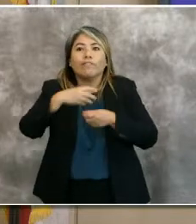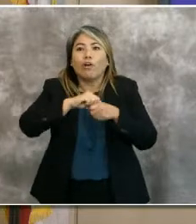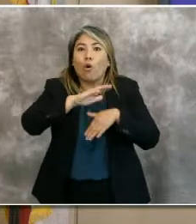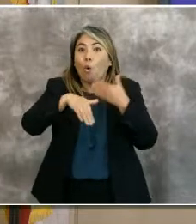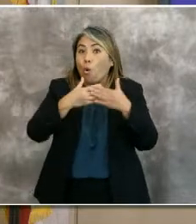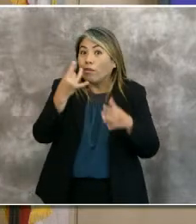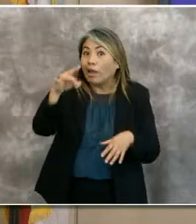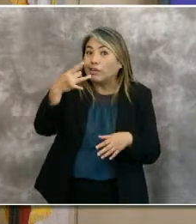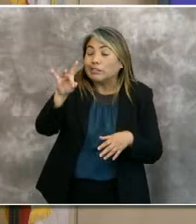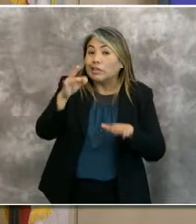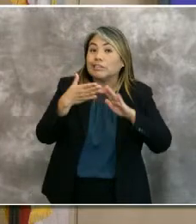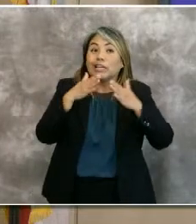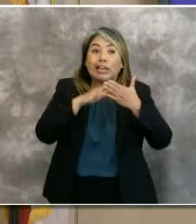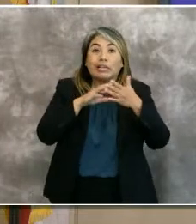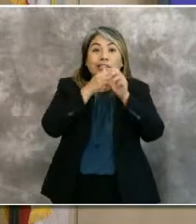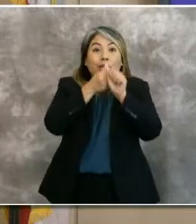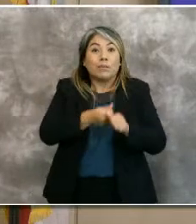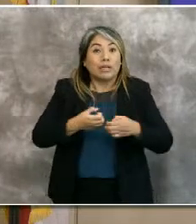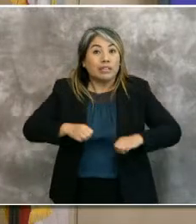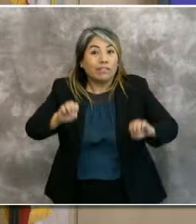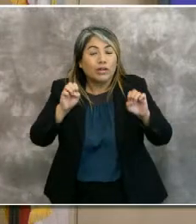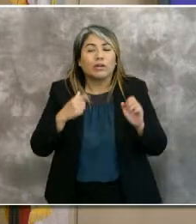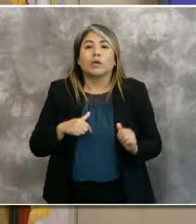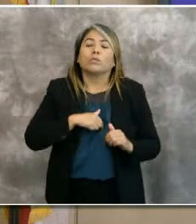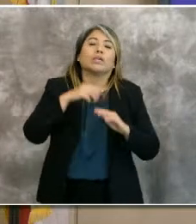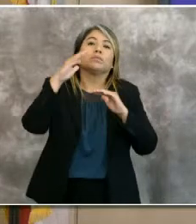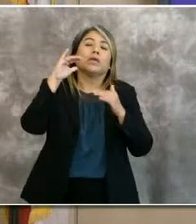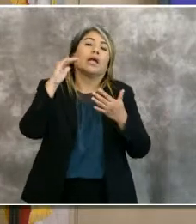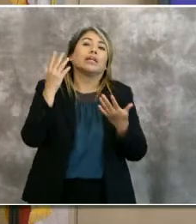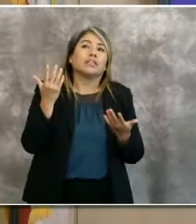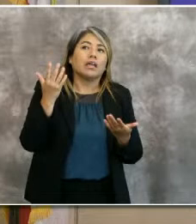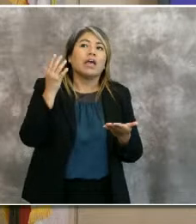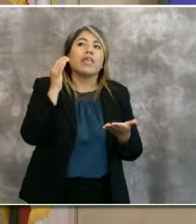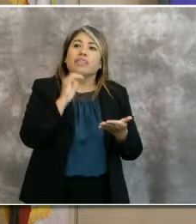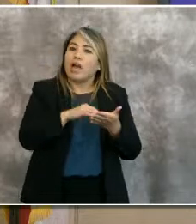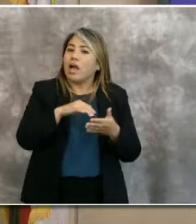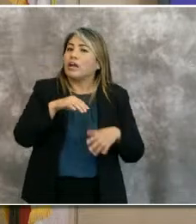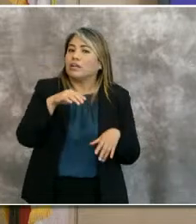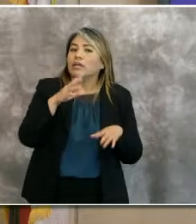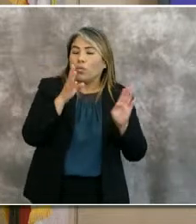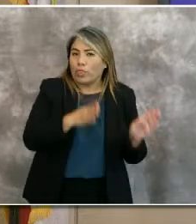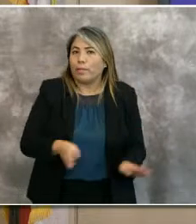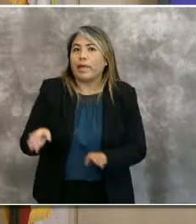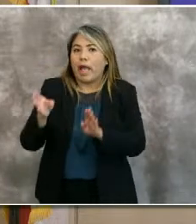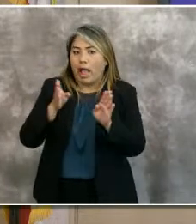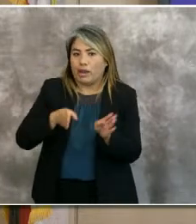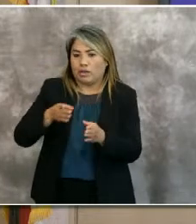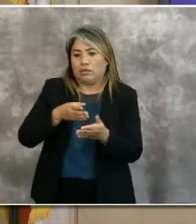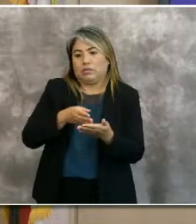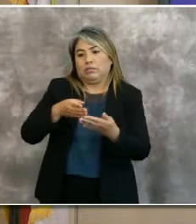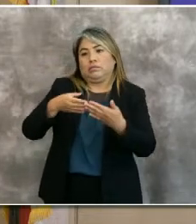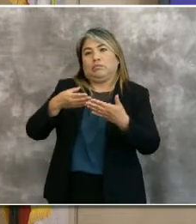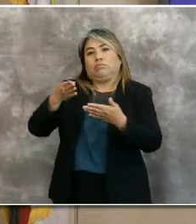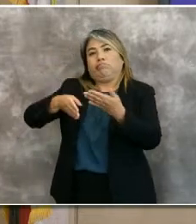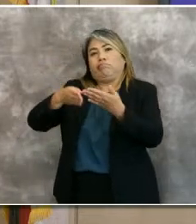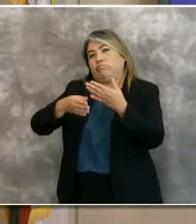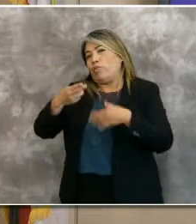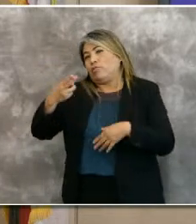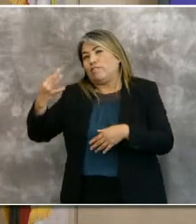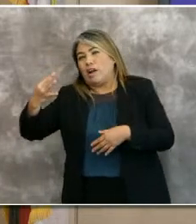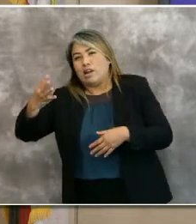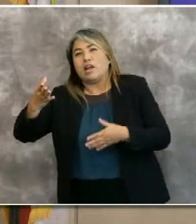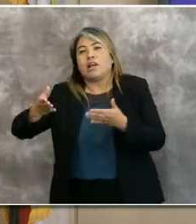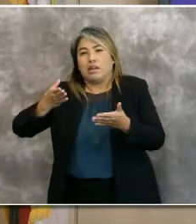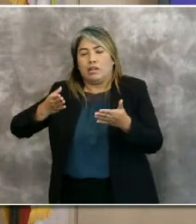in a compliance effort. We expect to take this, actually have the plan together by the end of the week and take it to the Board of